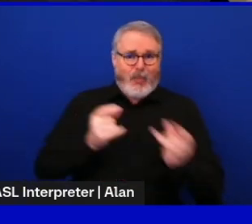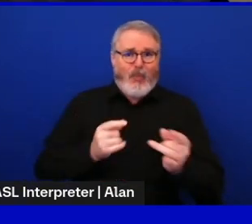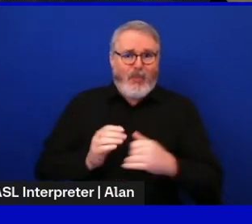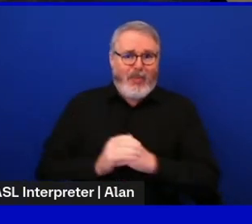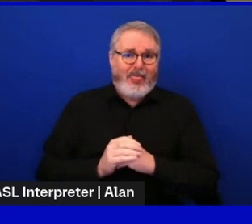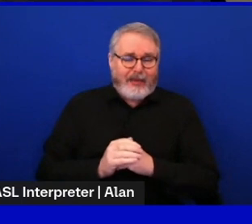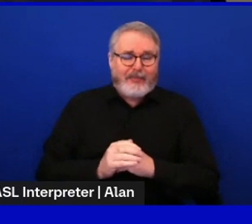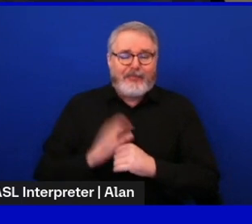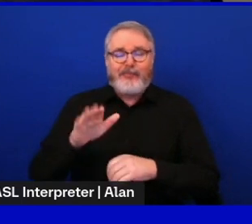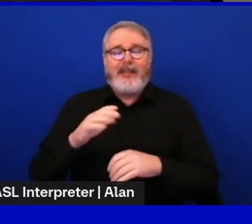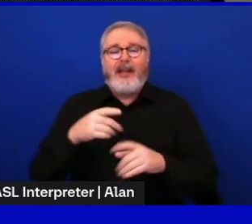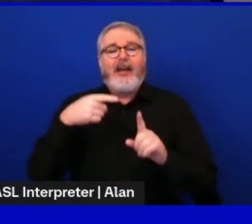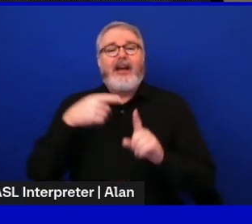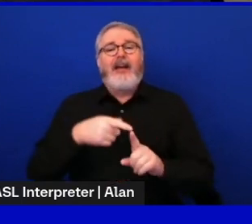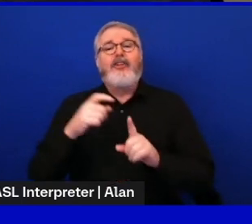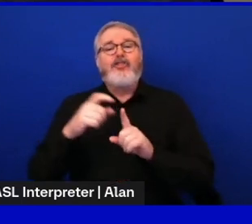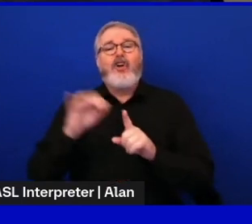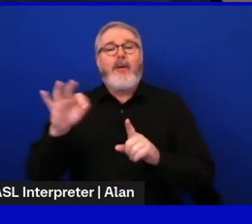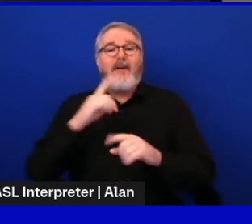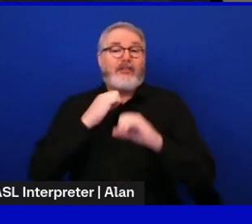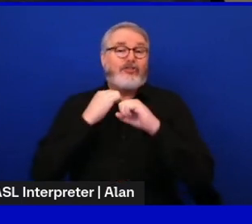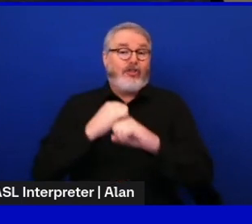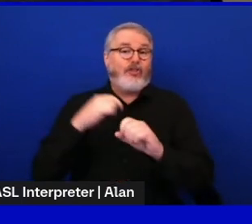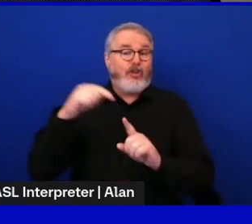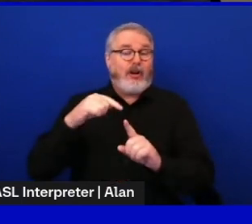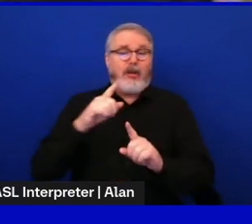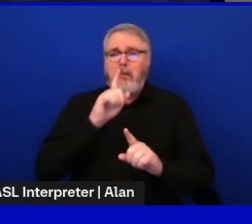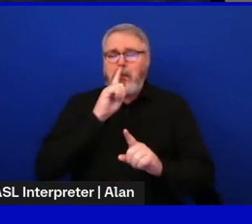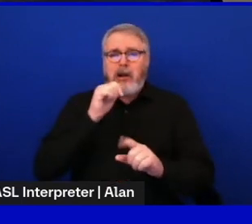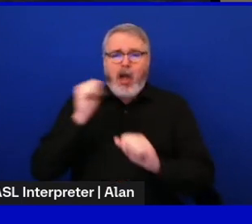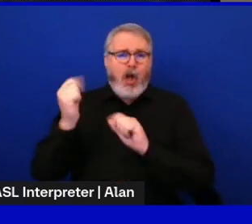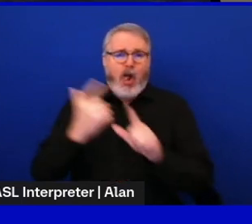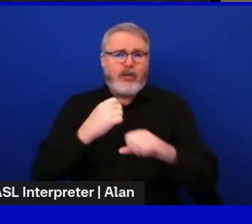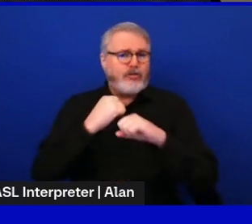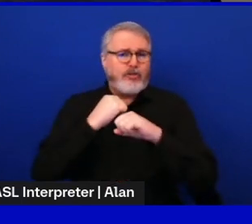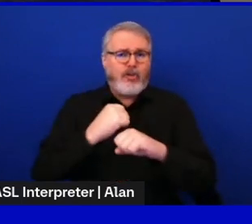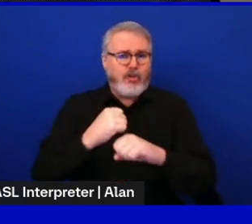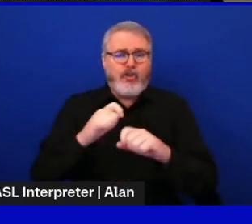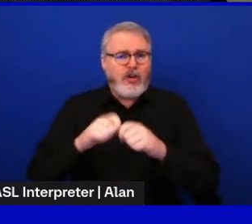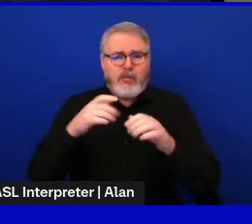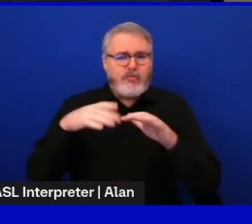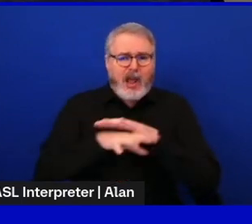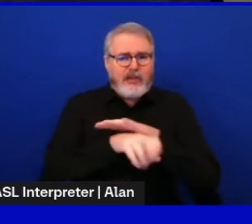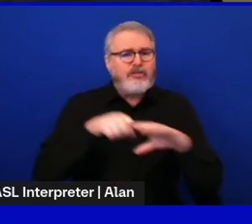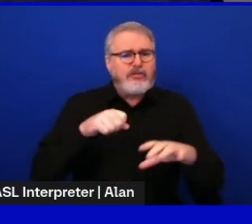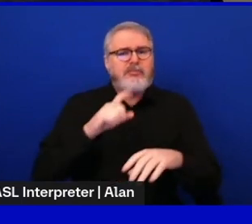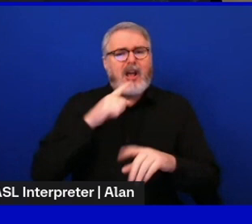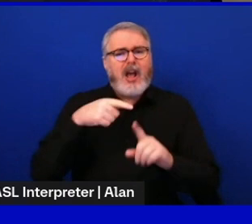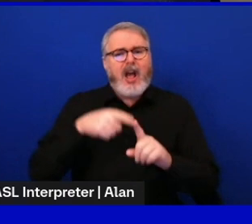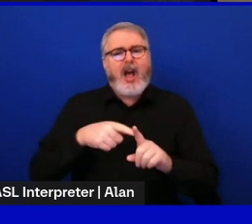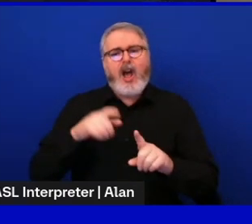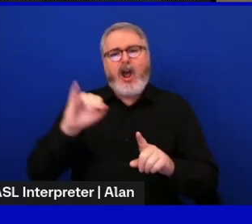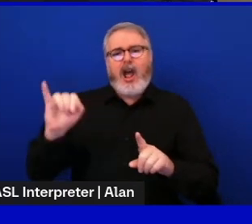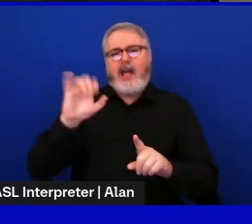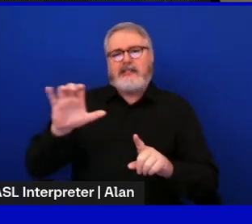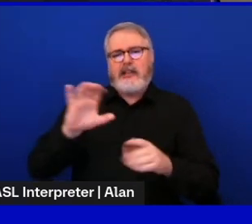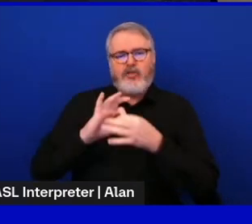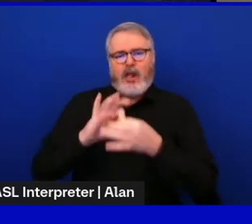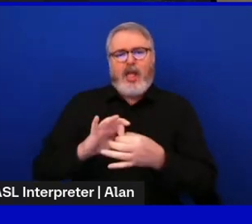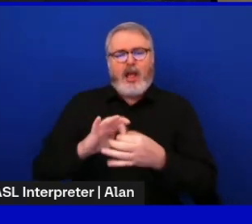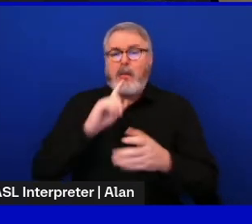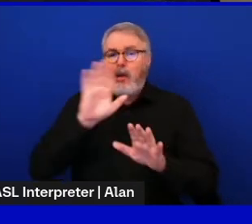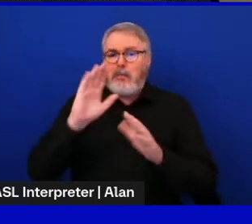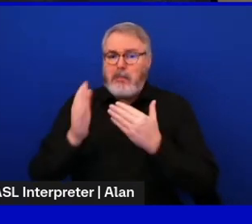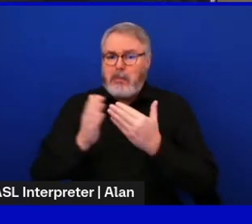In terms of like security, not all of the security breaches obviously are IAC related. But nevertheless, you shouldn't